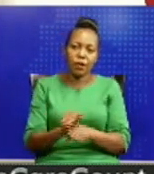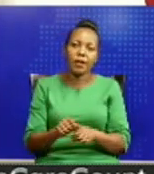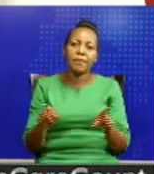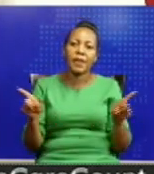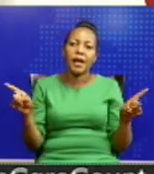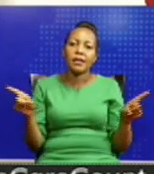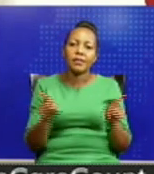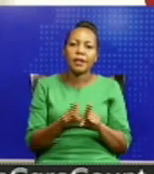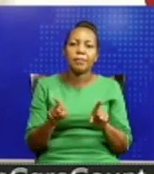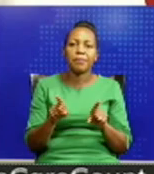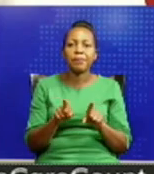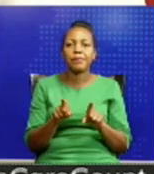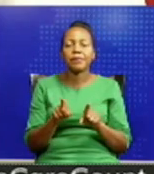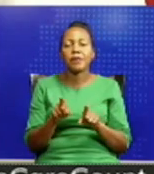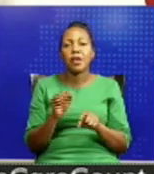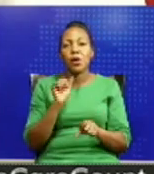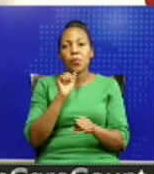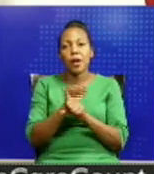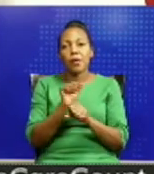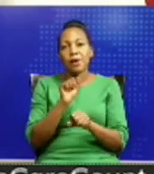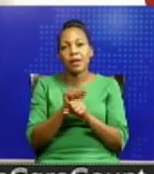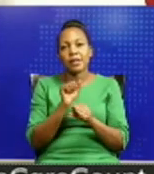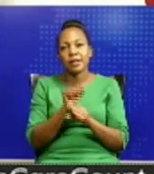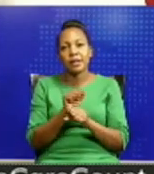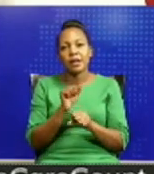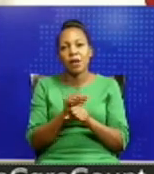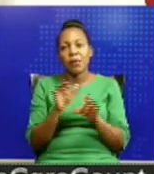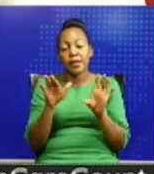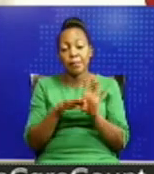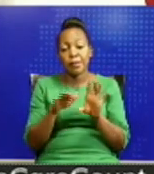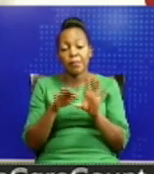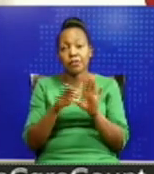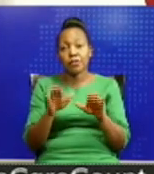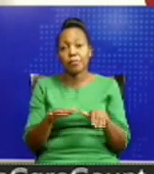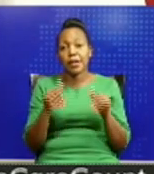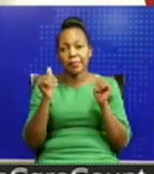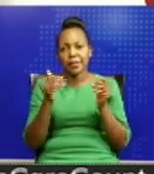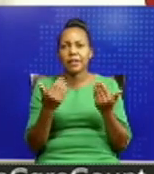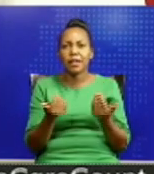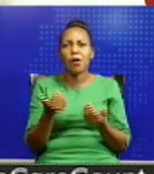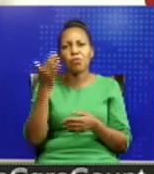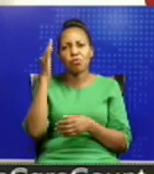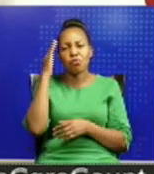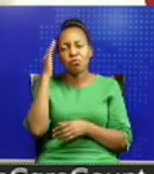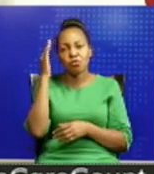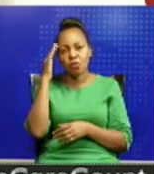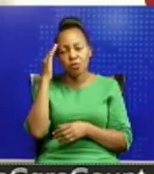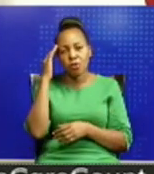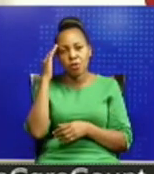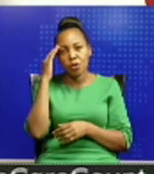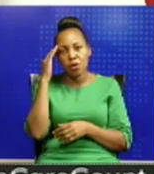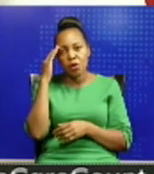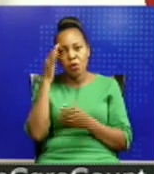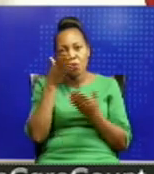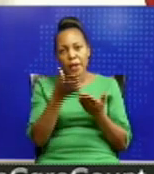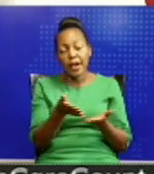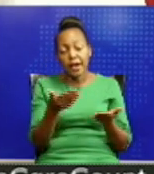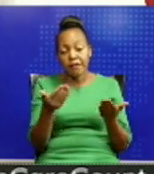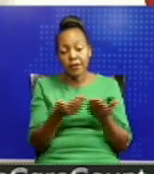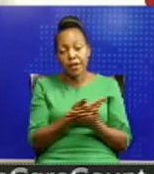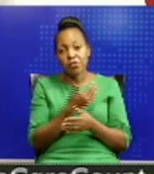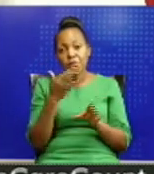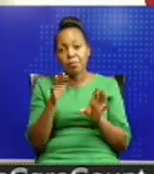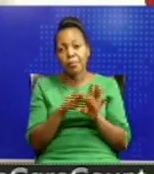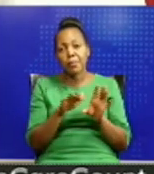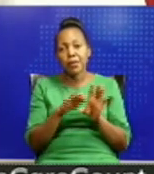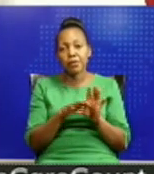also, we are working closely with the members of parliament, but as you know that we have just had our new members